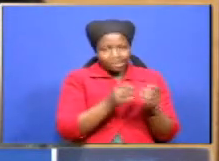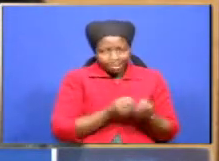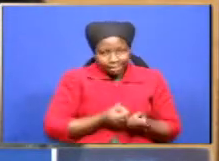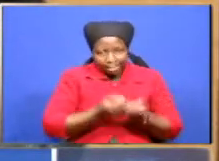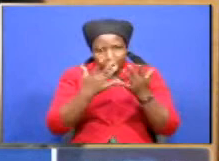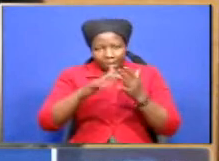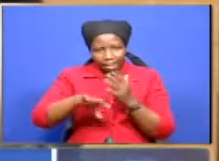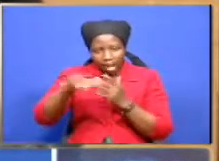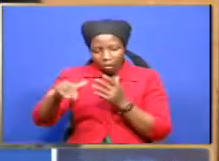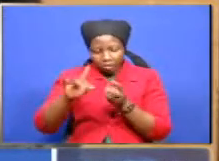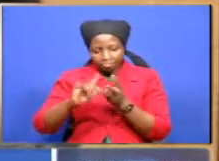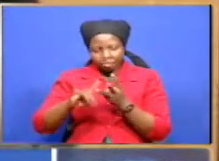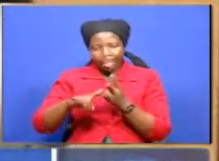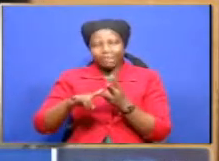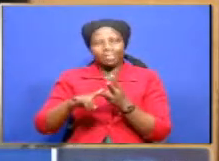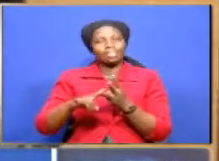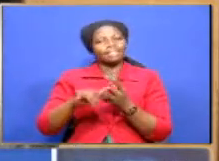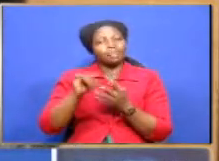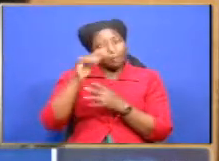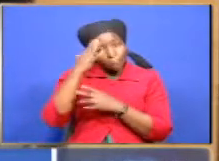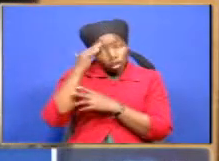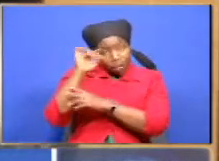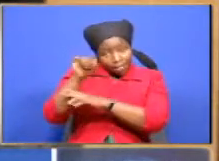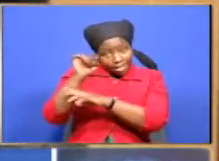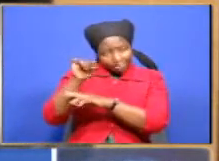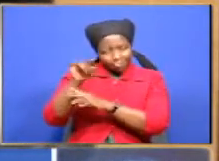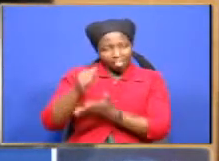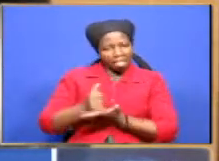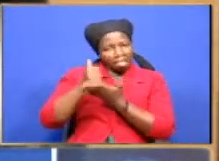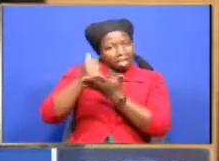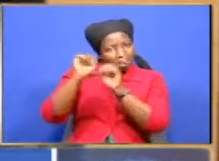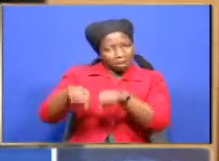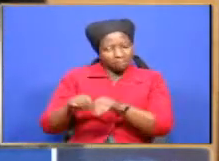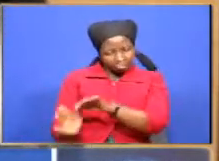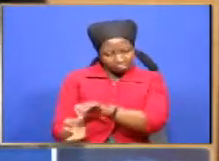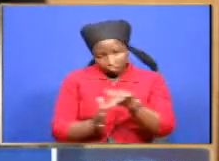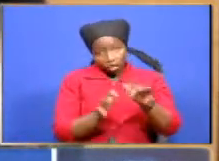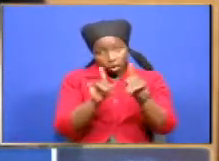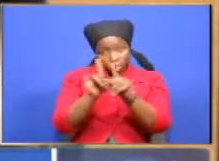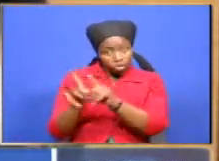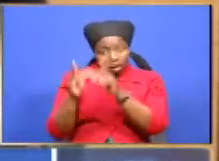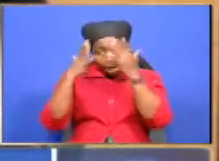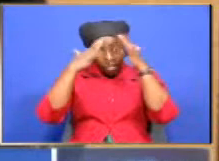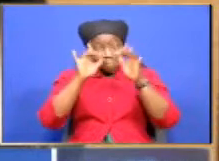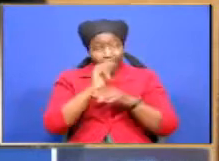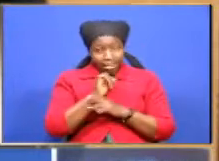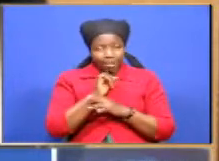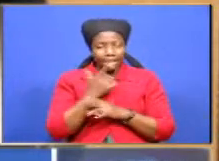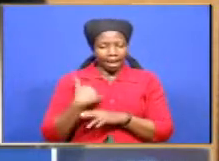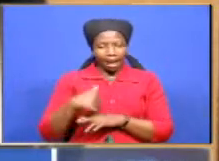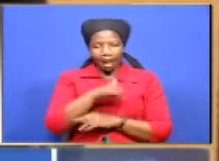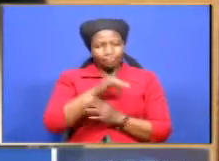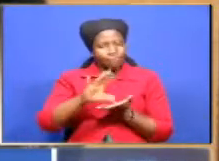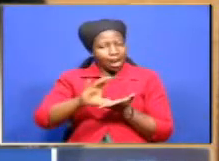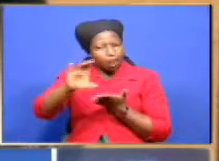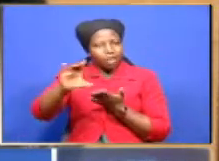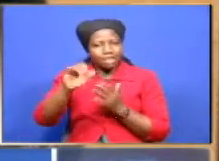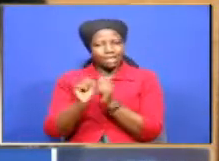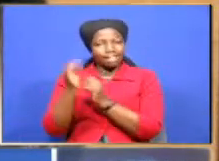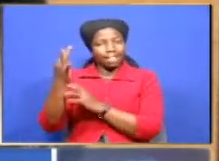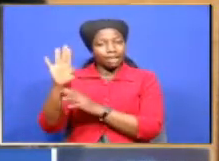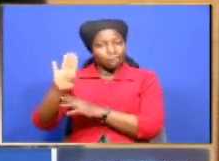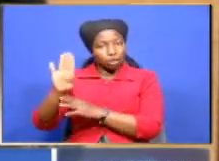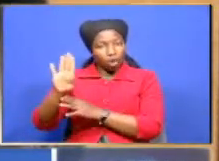city, as a result of this is going to help. You're also aware that we allocated 13